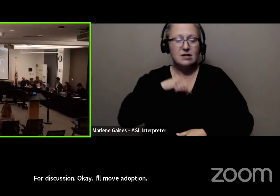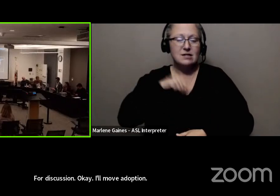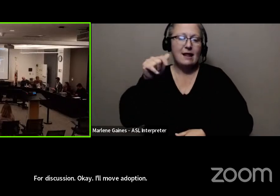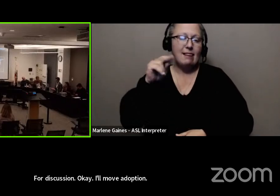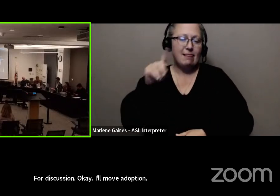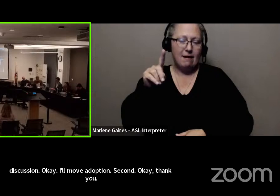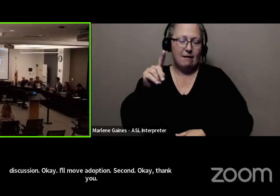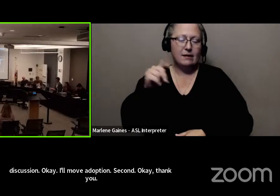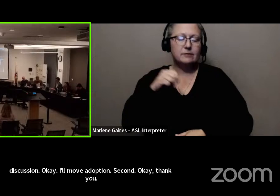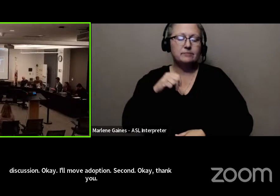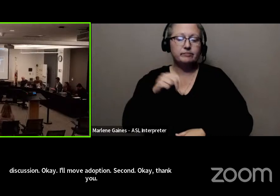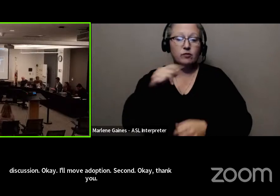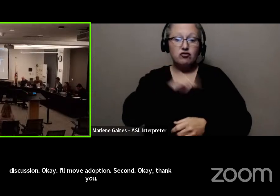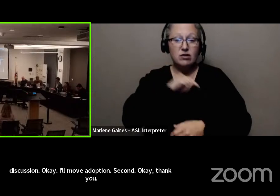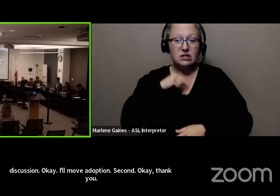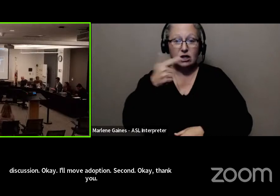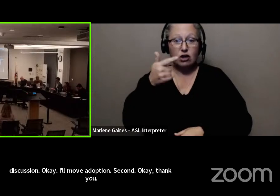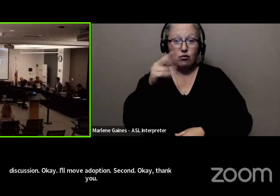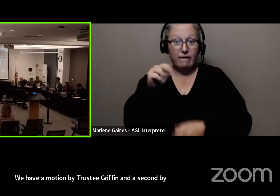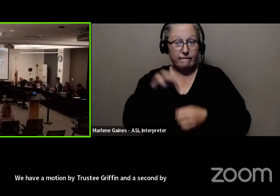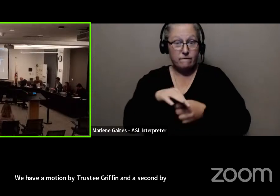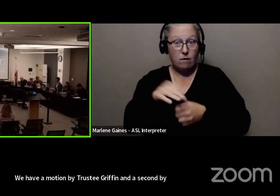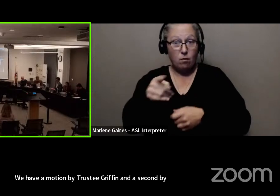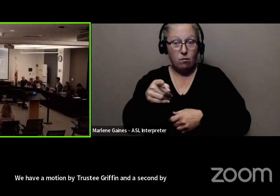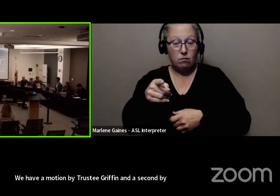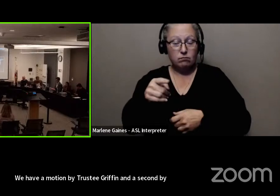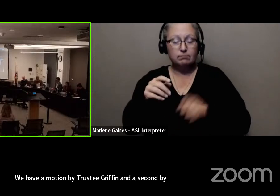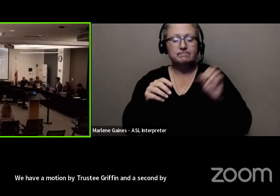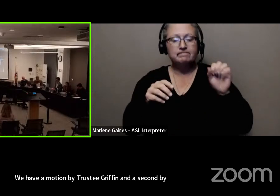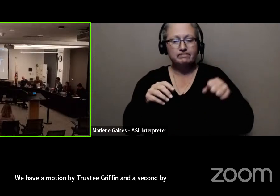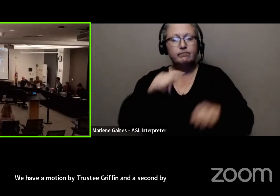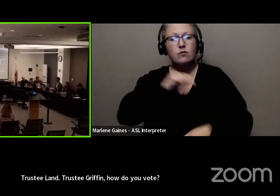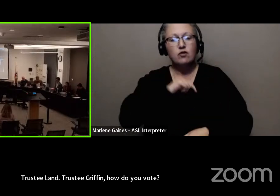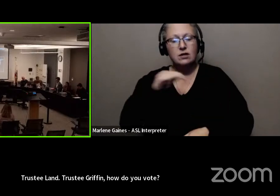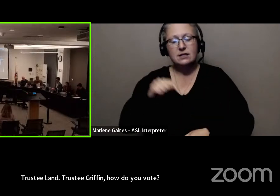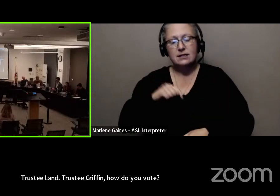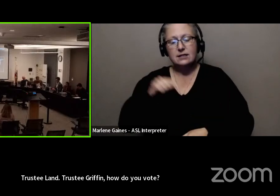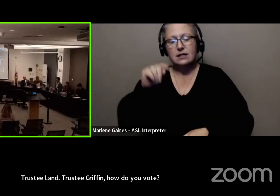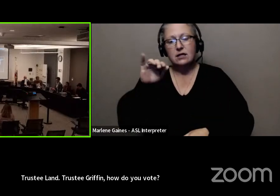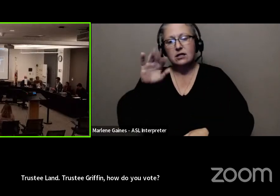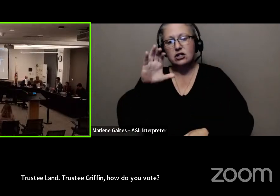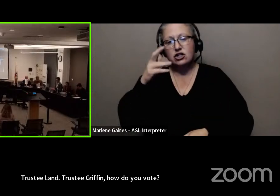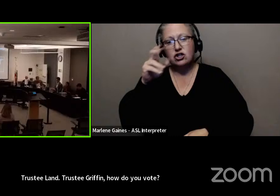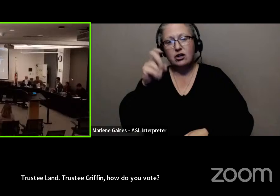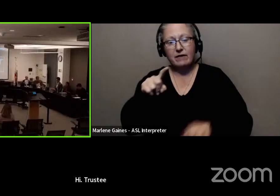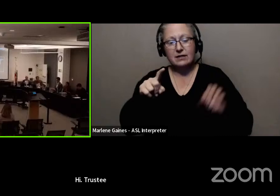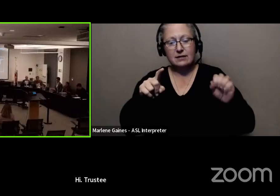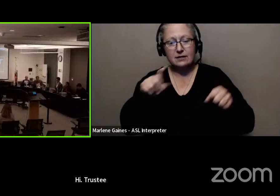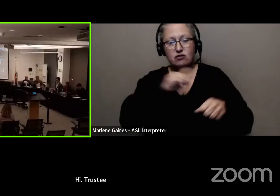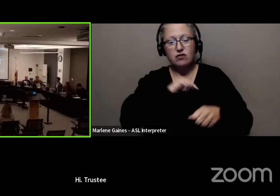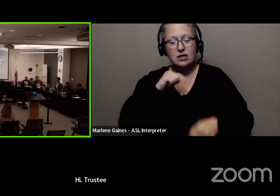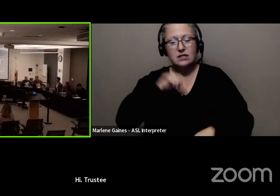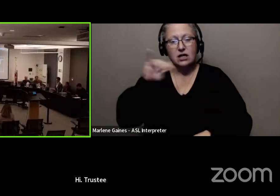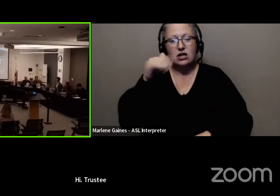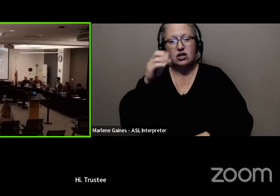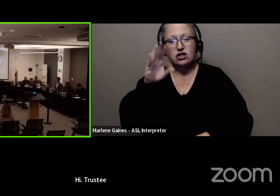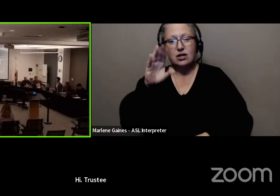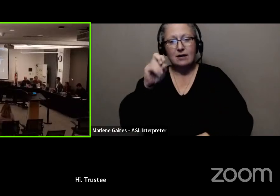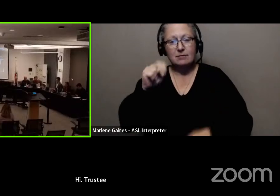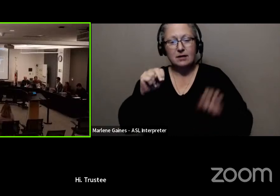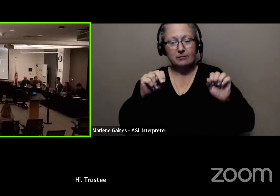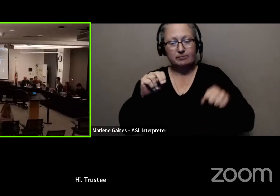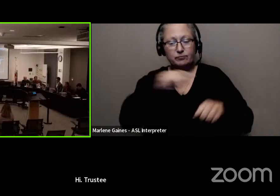Land. Trustee Griffin, how do you vote? Aye. Trustee Chavez? Aye. Trustee Jacobson?